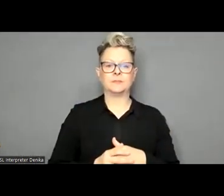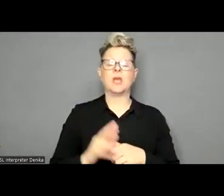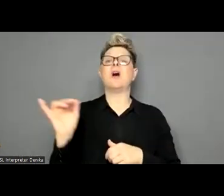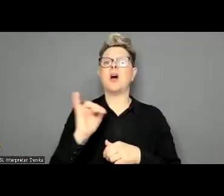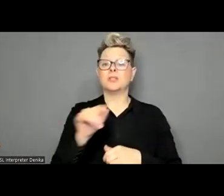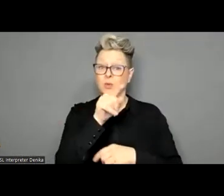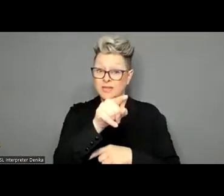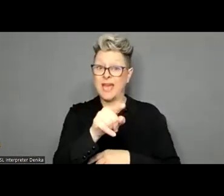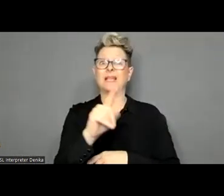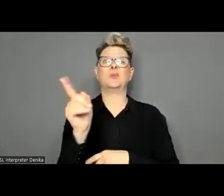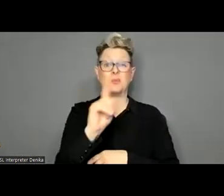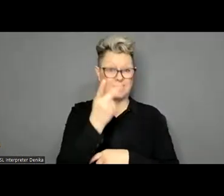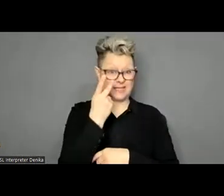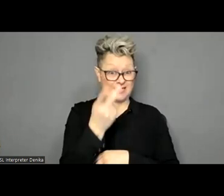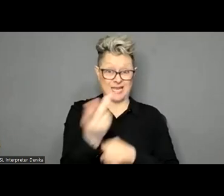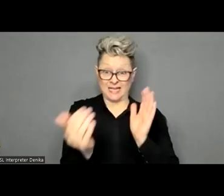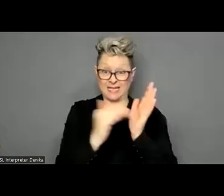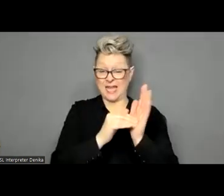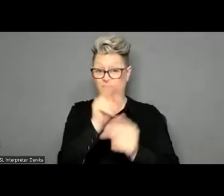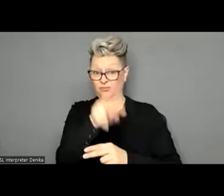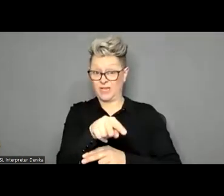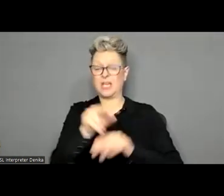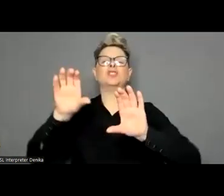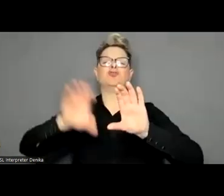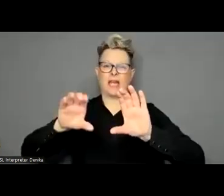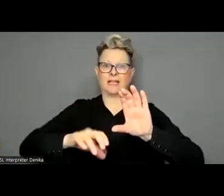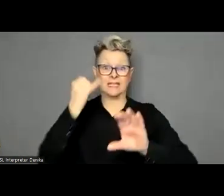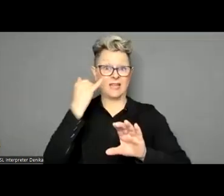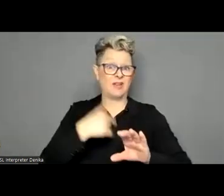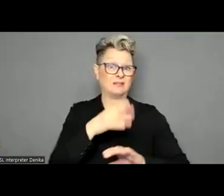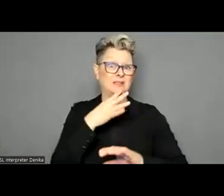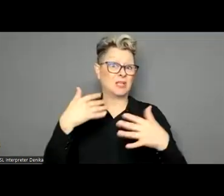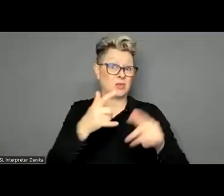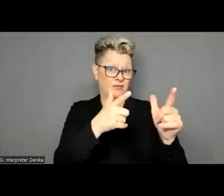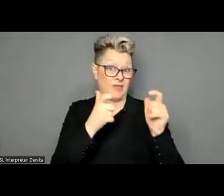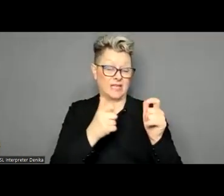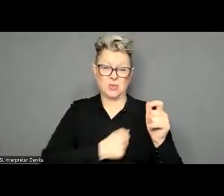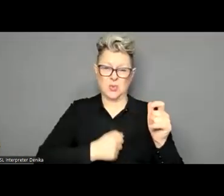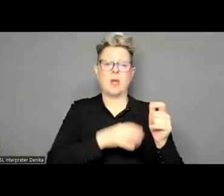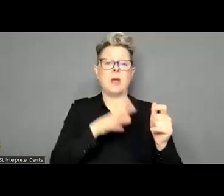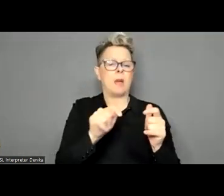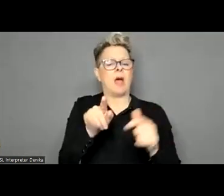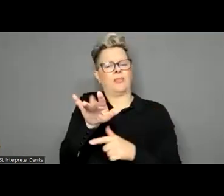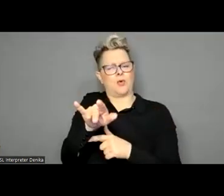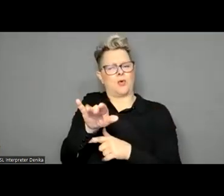instructions in the chat as well. I apologize if I've gone too quickly through it, but it's there for you.